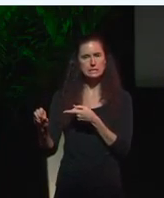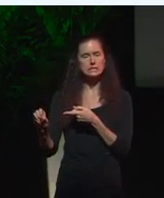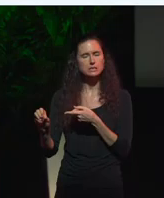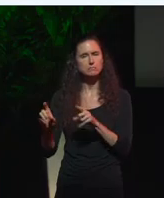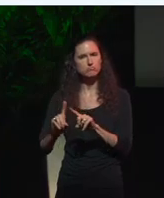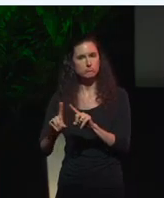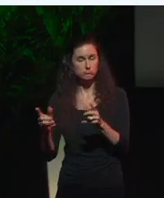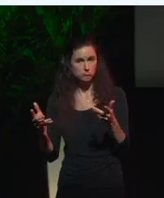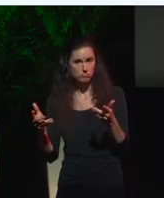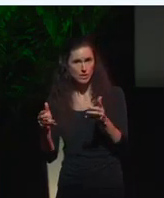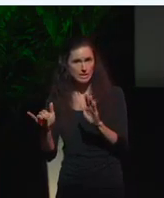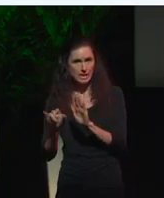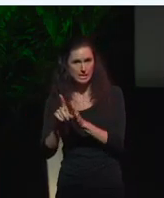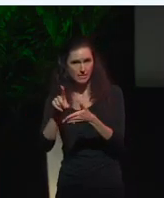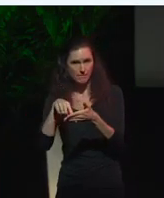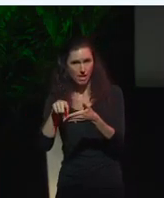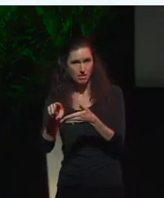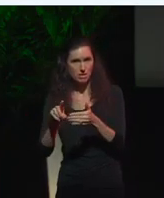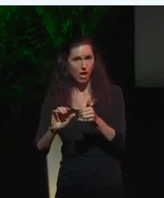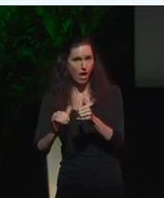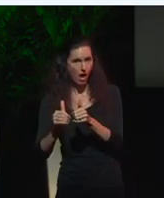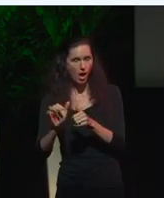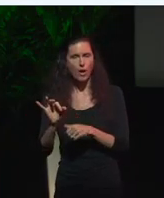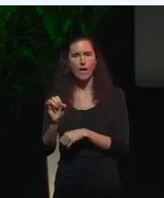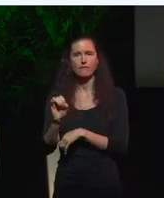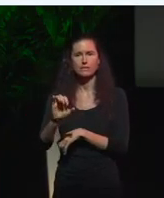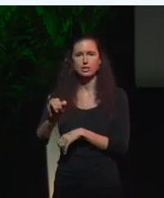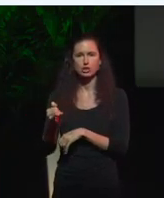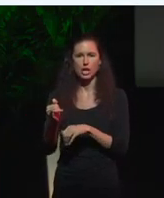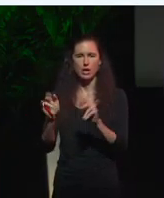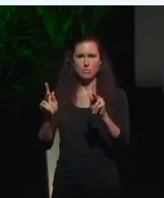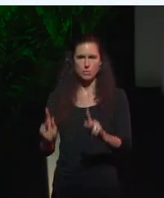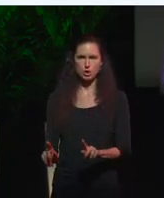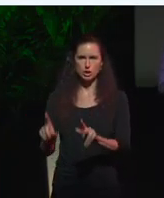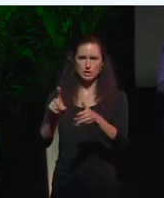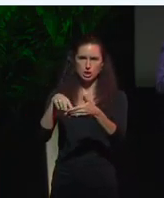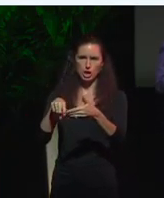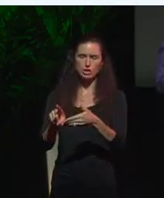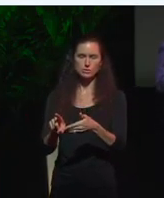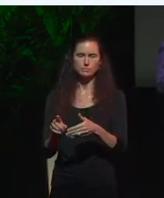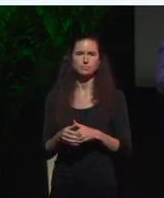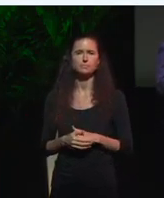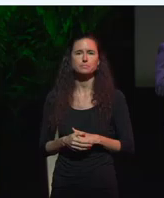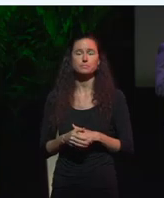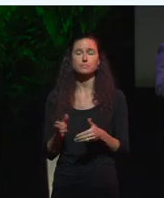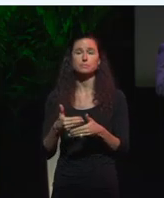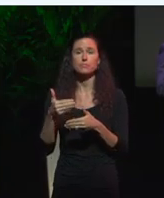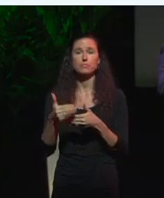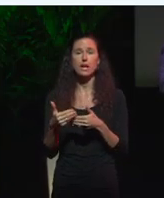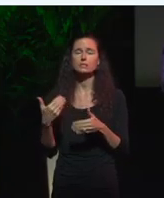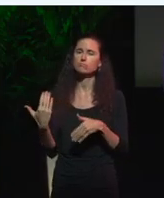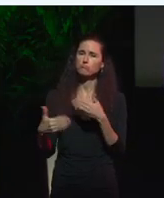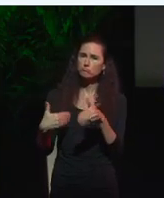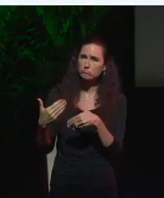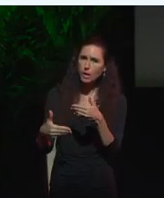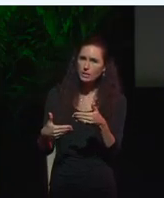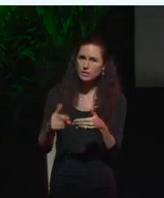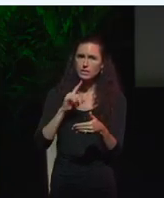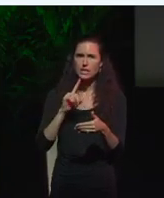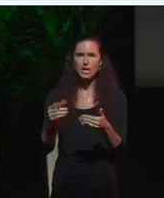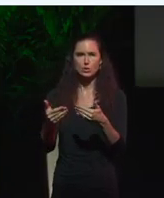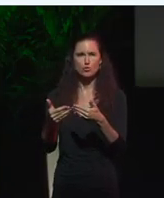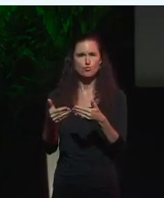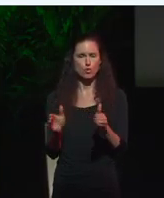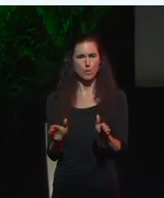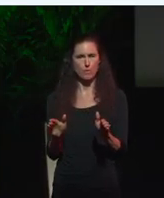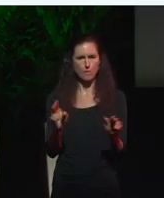difference being the ID validation is happening by an FSCJ proctor. Next, as we think about processes, is the actual room